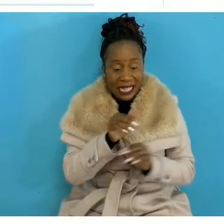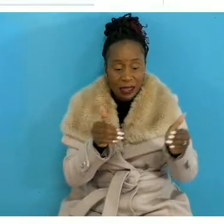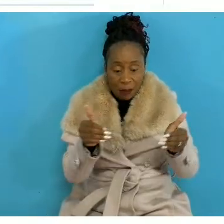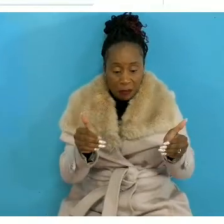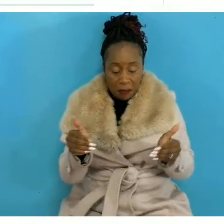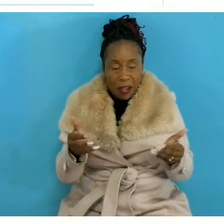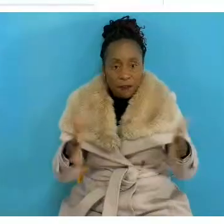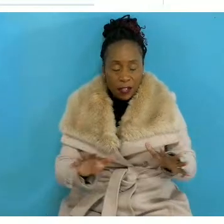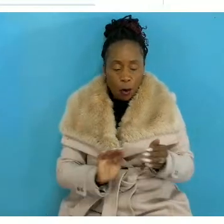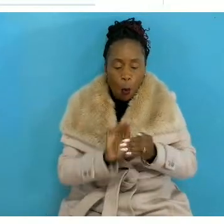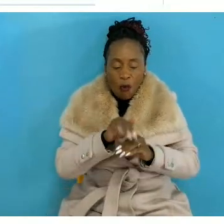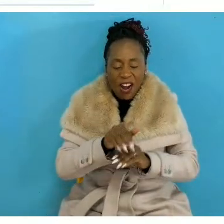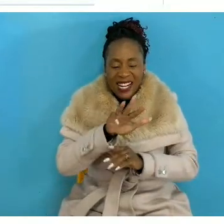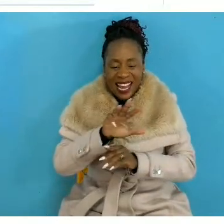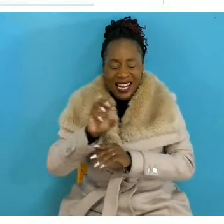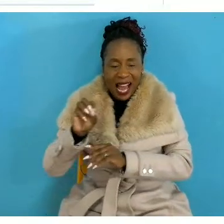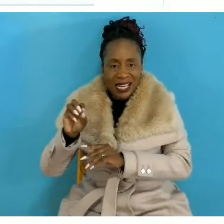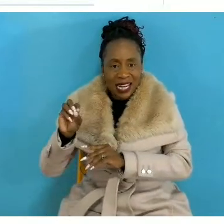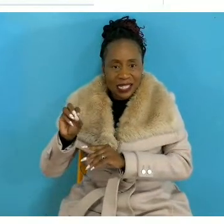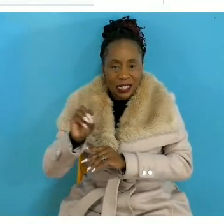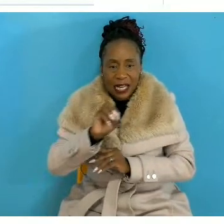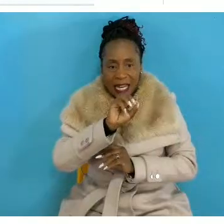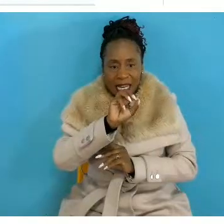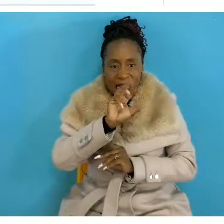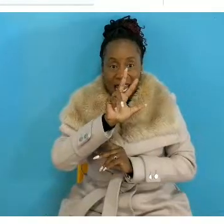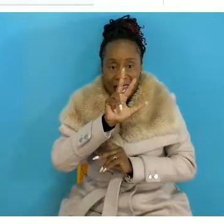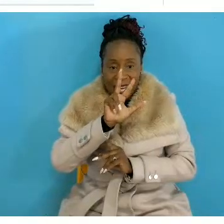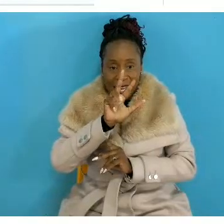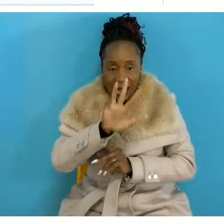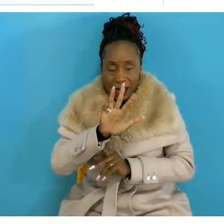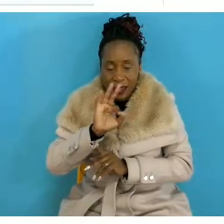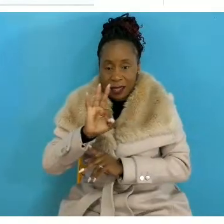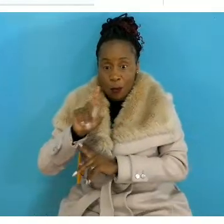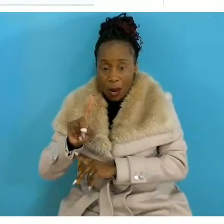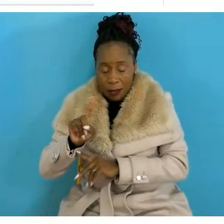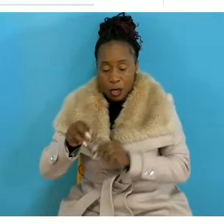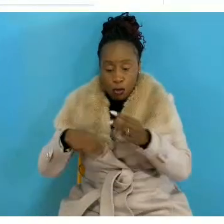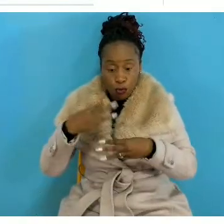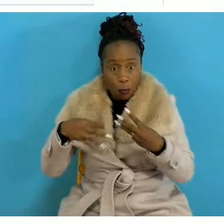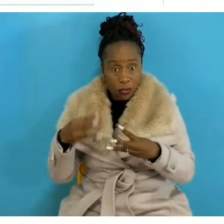and over 931 jobs in the